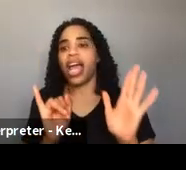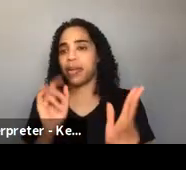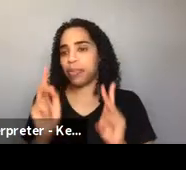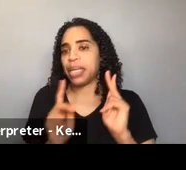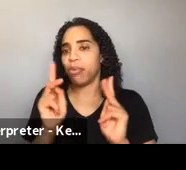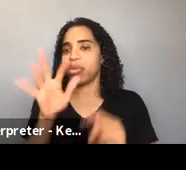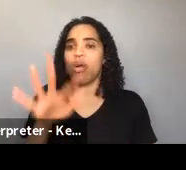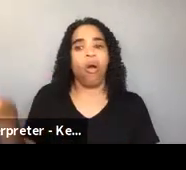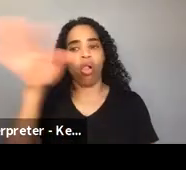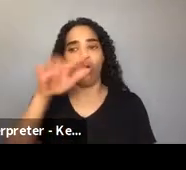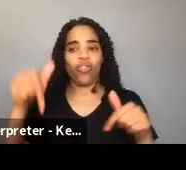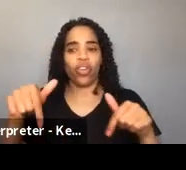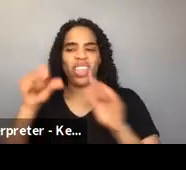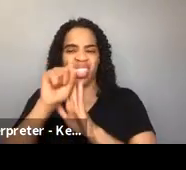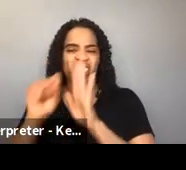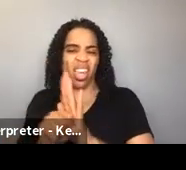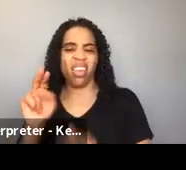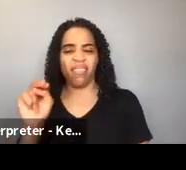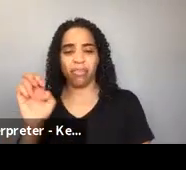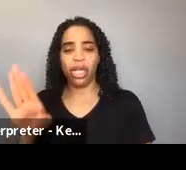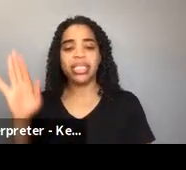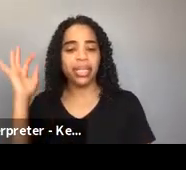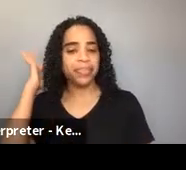throughout the state.